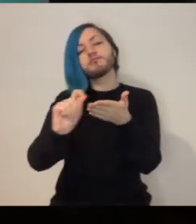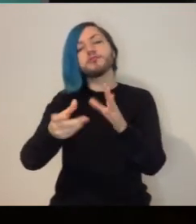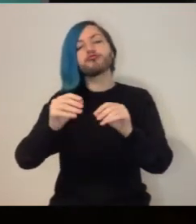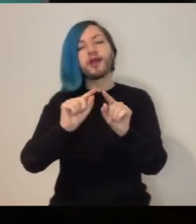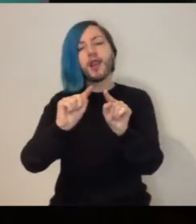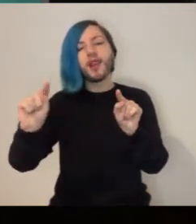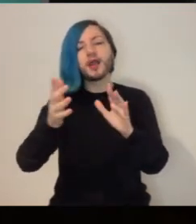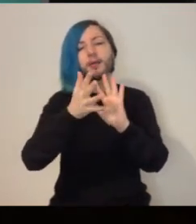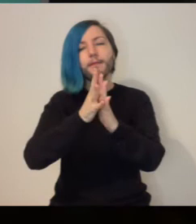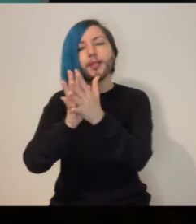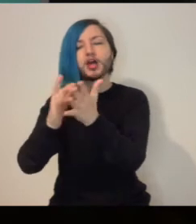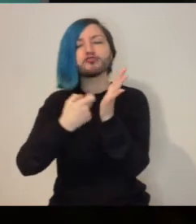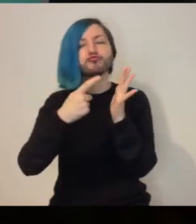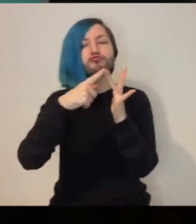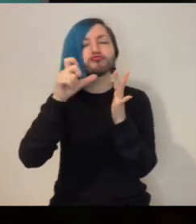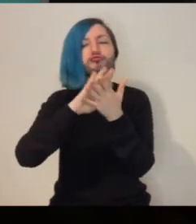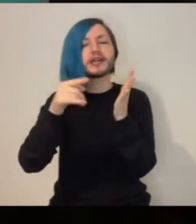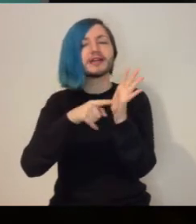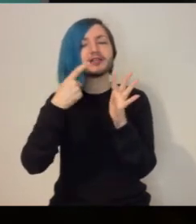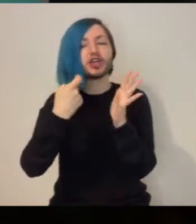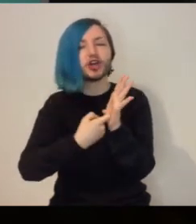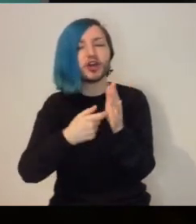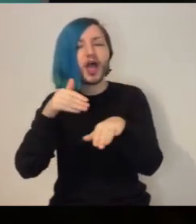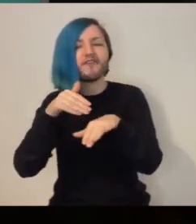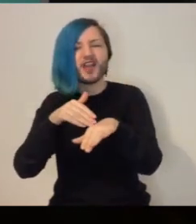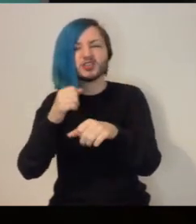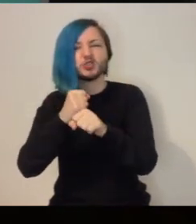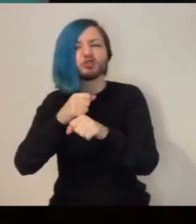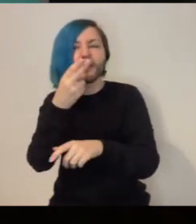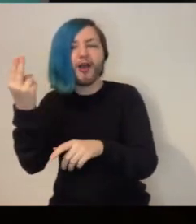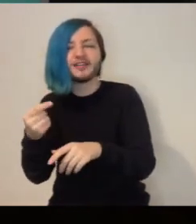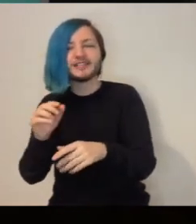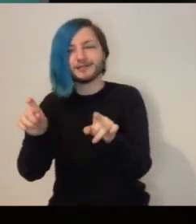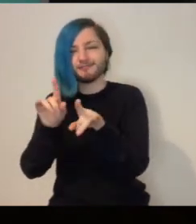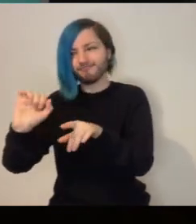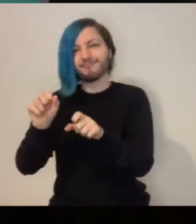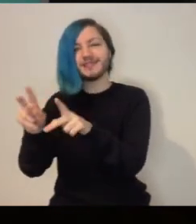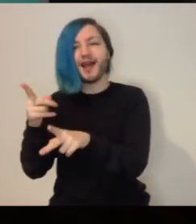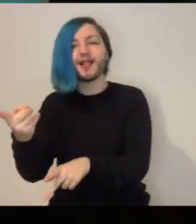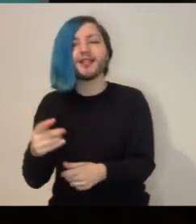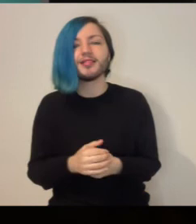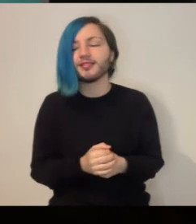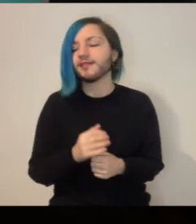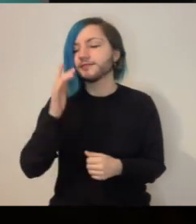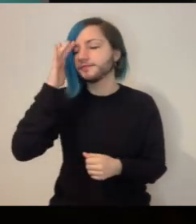wonky line, a kind of blurred Richter effect, like the German artist.